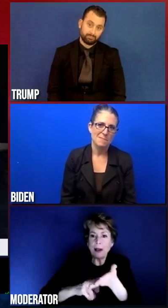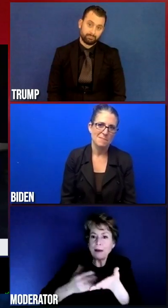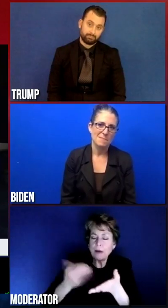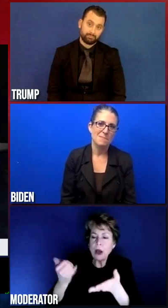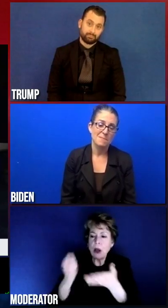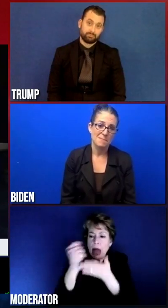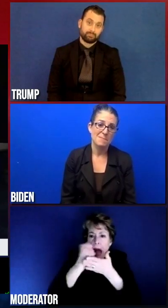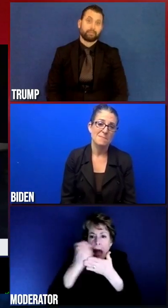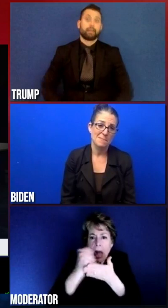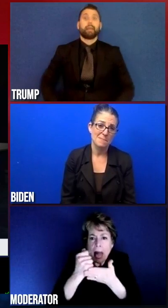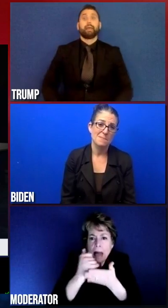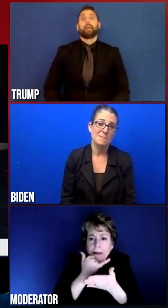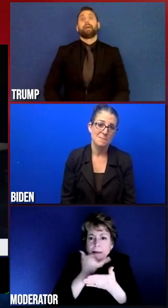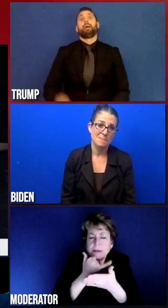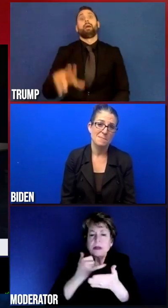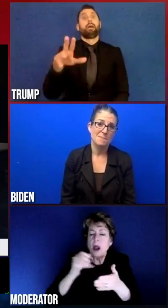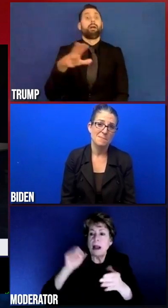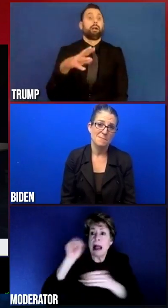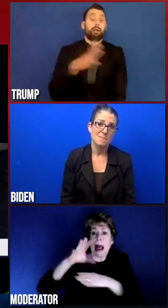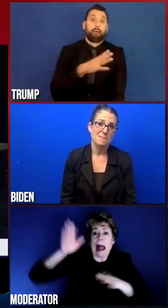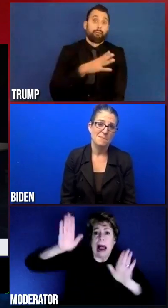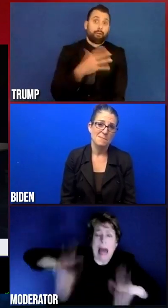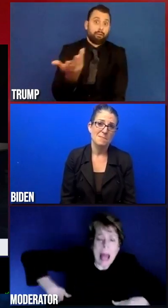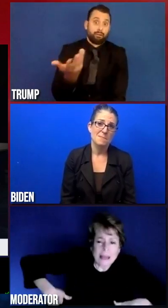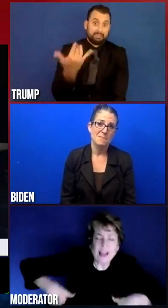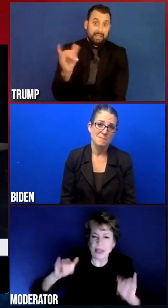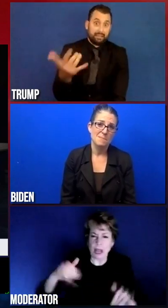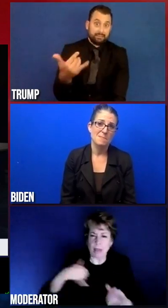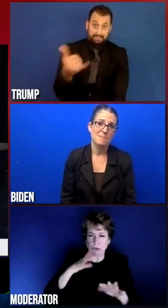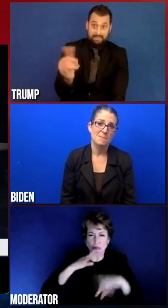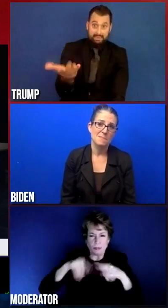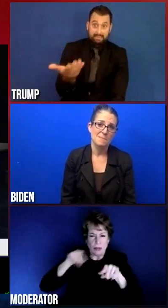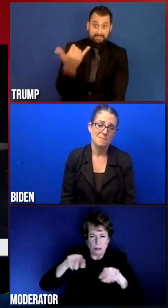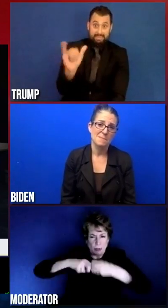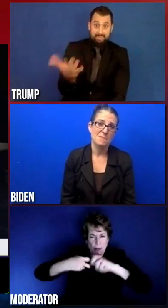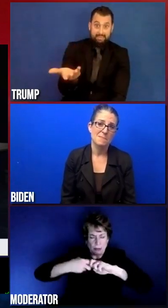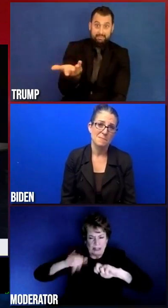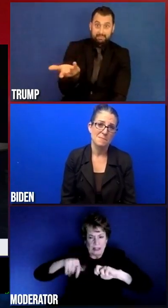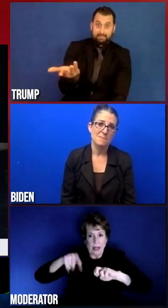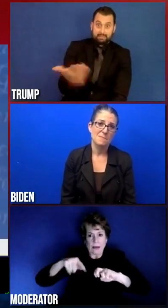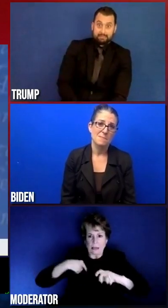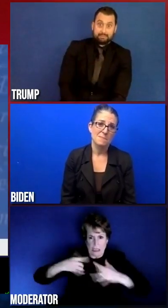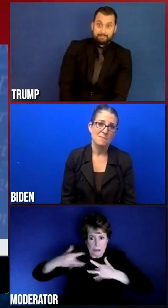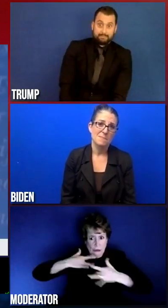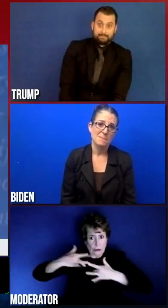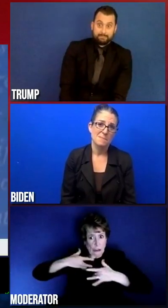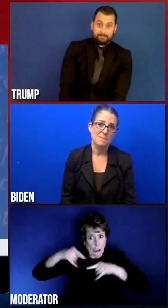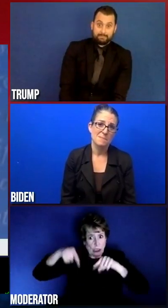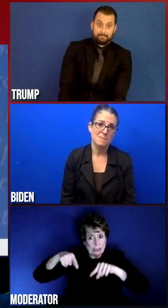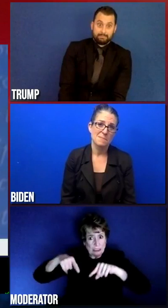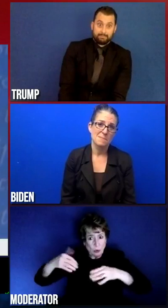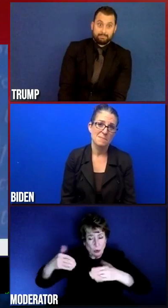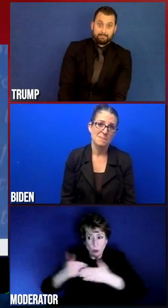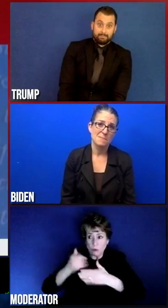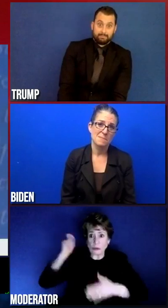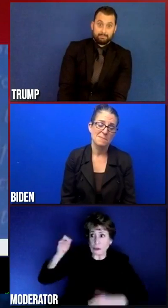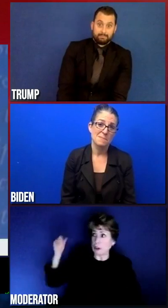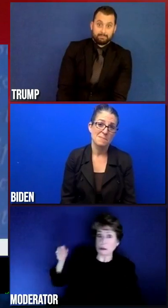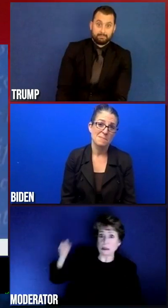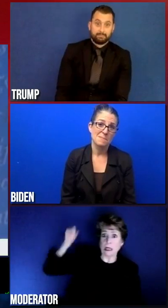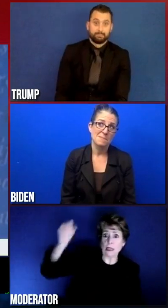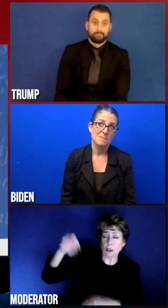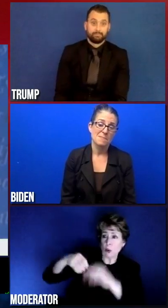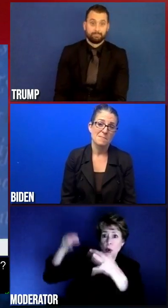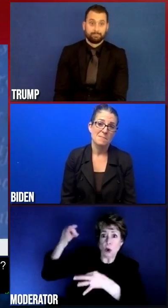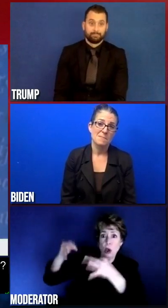you concerned that the Supreme Court with a Justice Barrett will settle any dispute? I'm concerned that any court would settle this